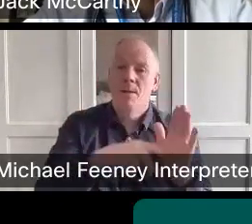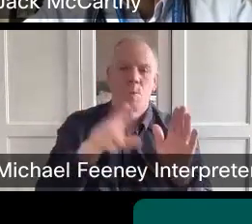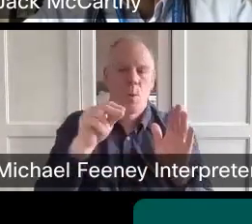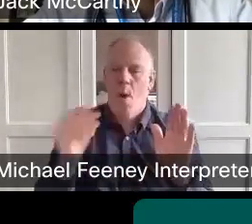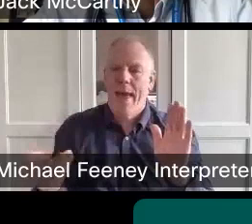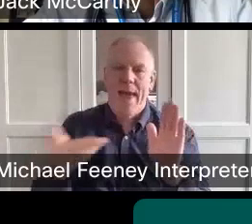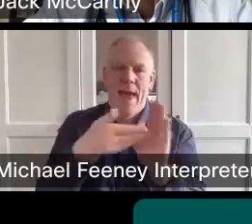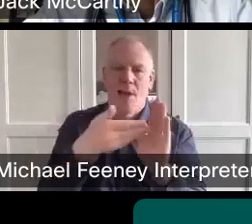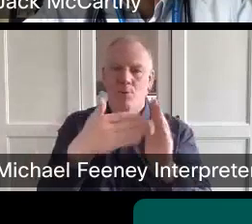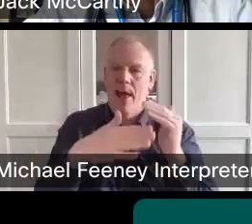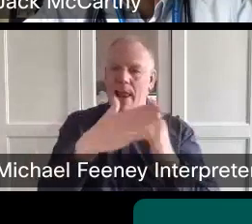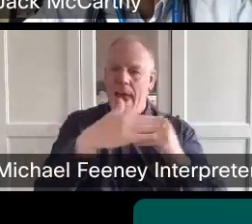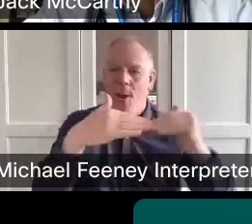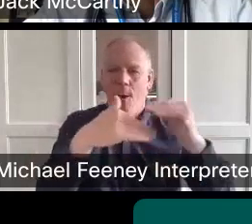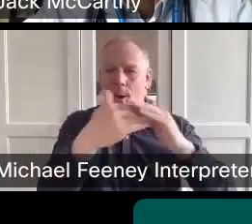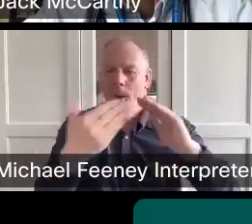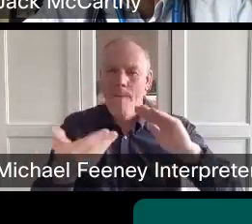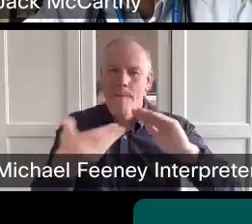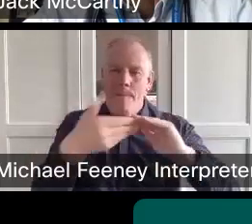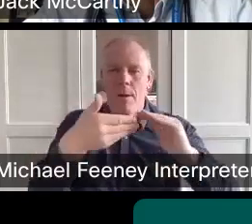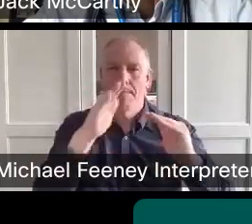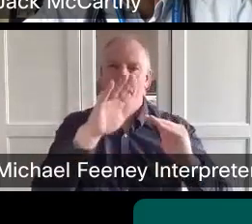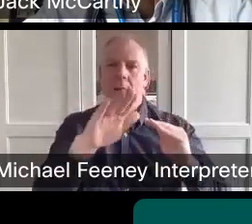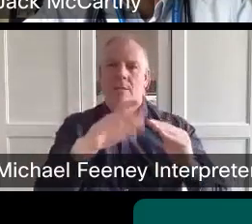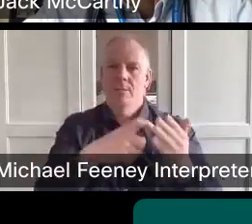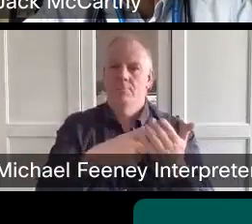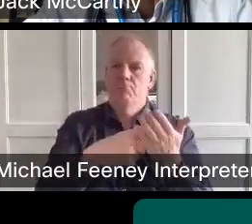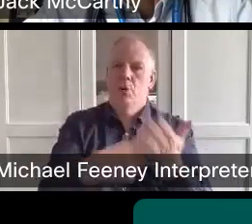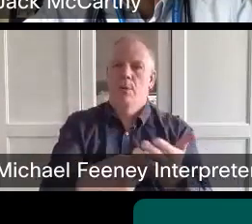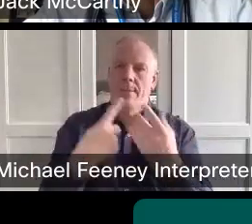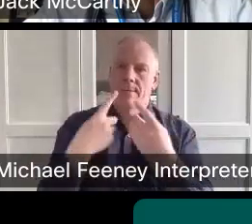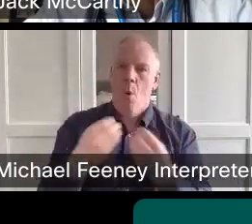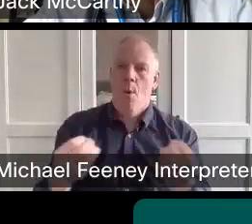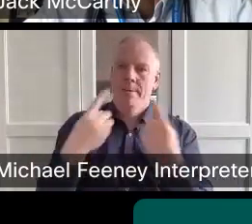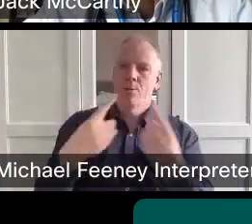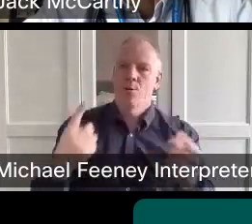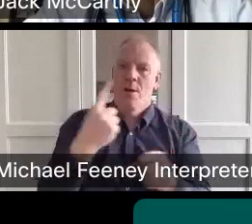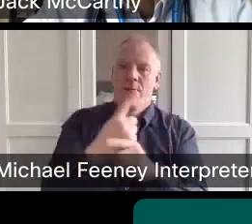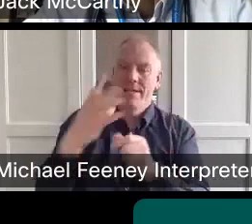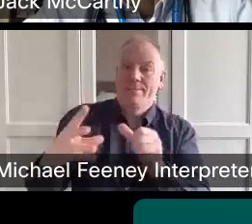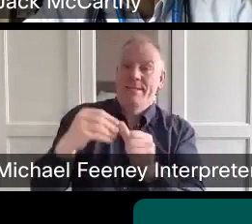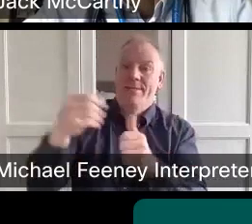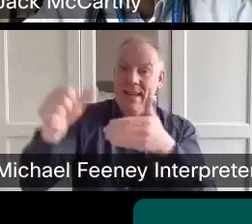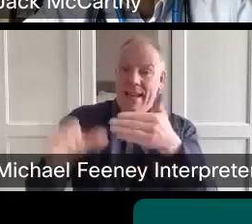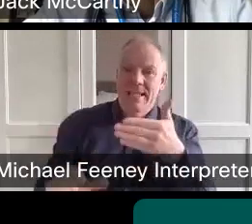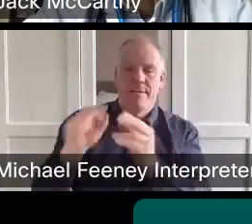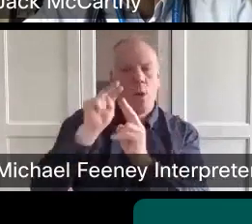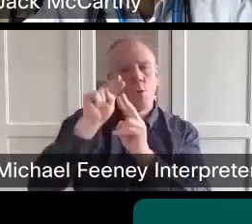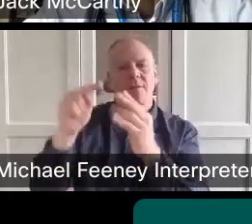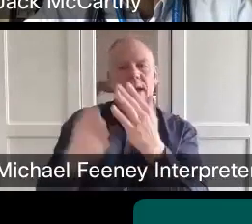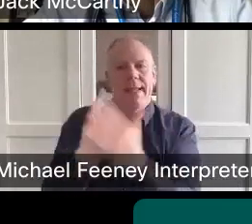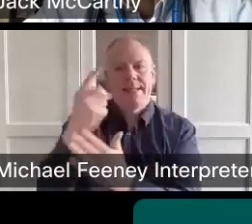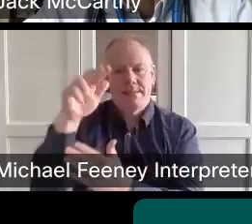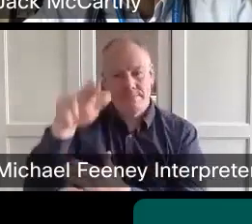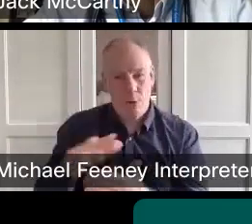to our open disclosure policy, where it brings that mandatory open disclosure for that specific list of notifiable